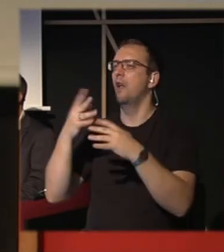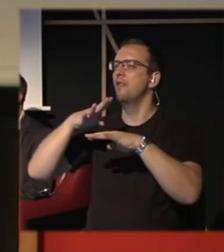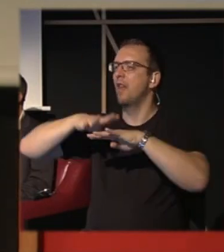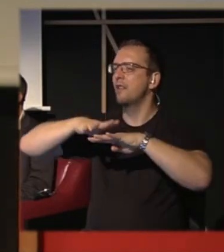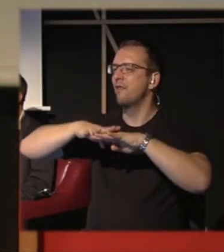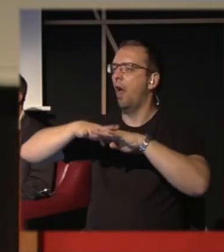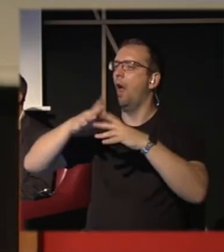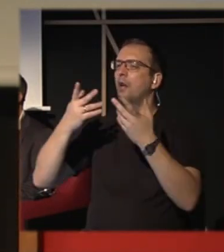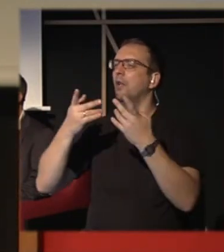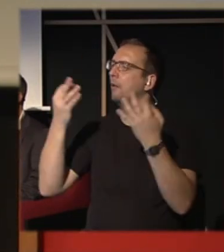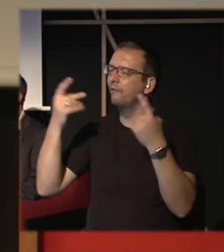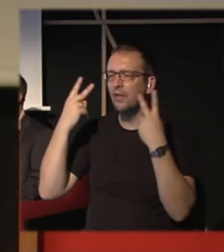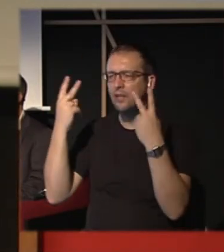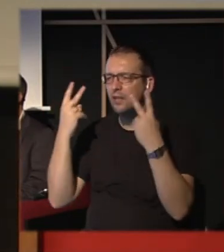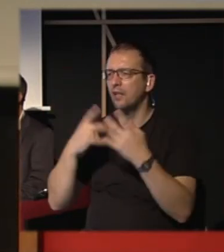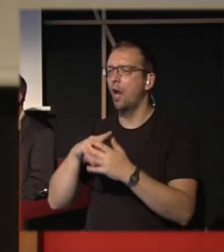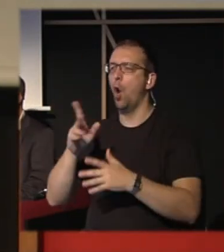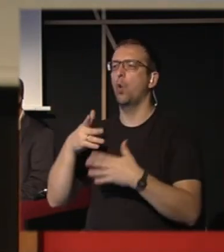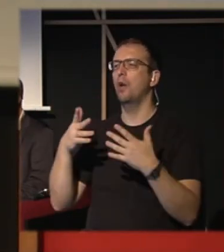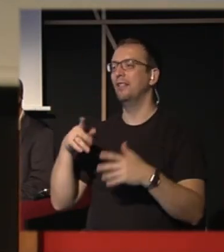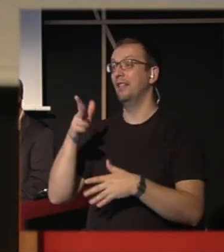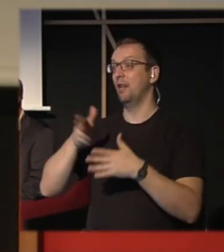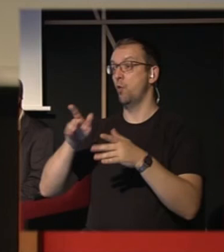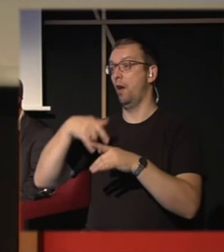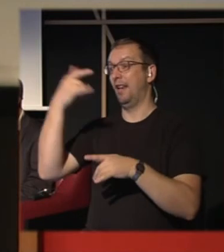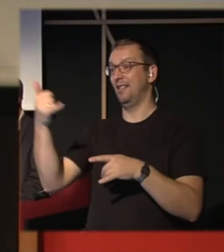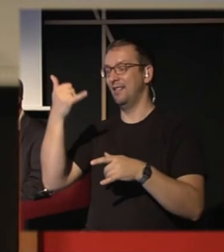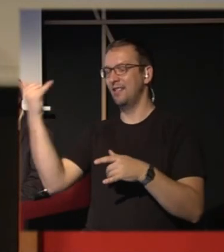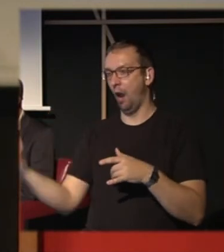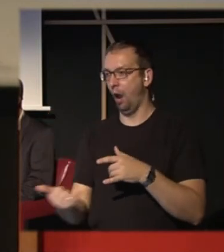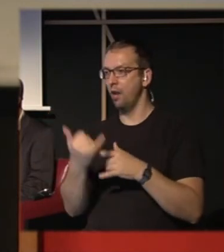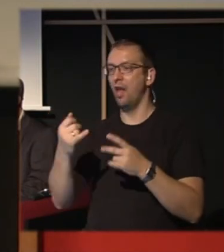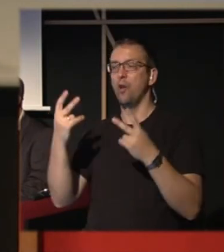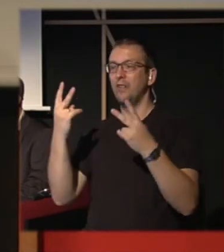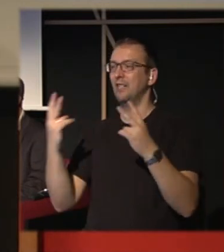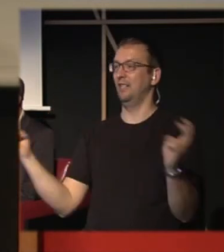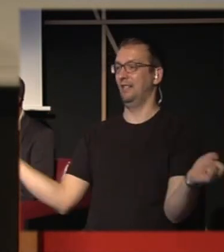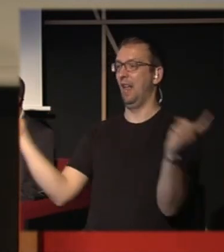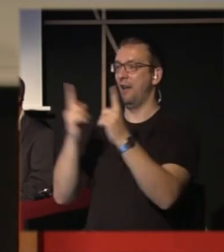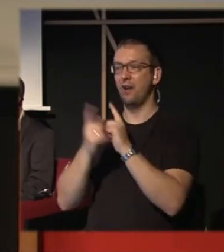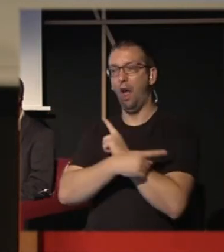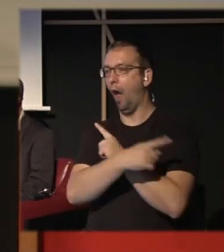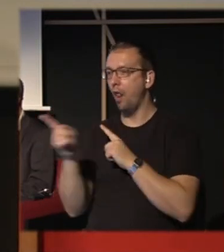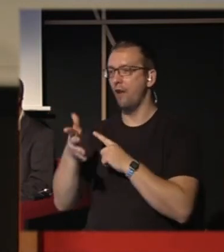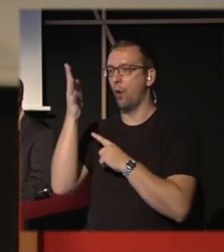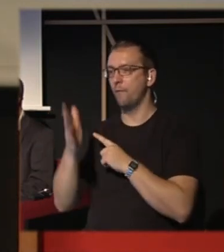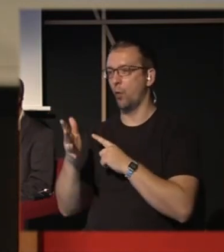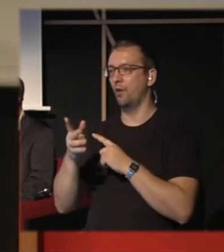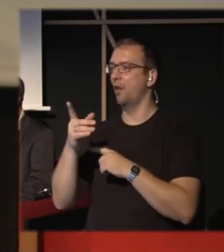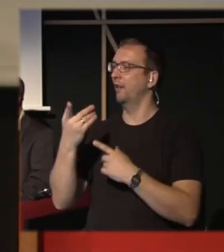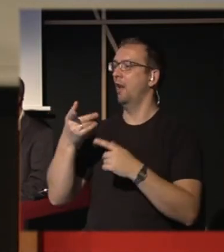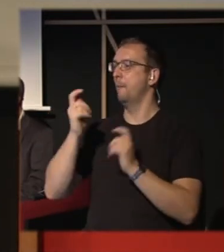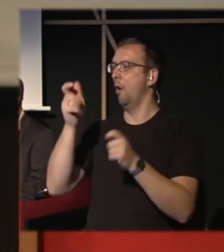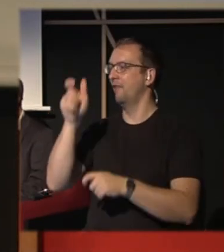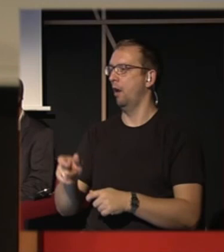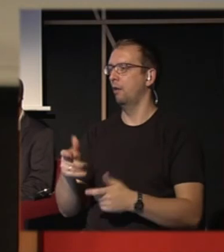UEFA's side for our new regulations, which came into force last June, which will feature DAO as well. There's a day